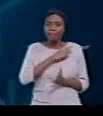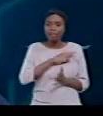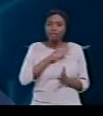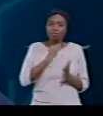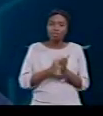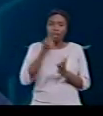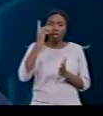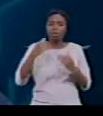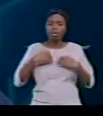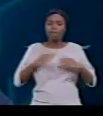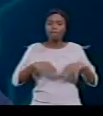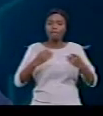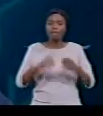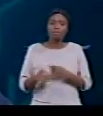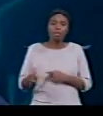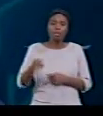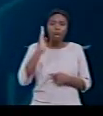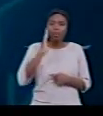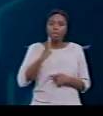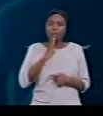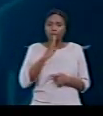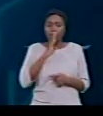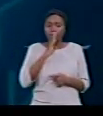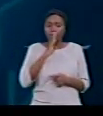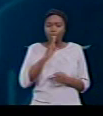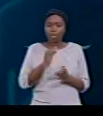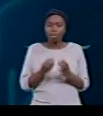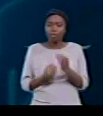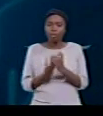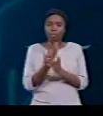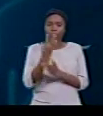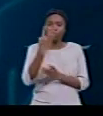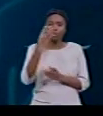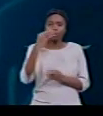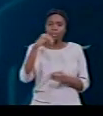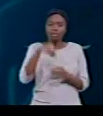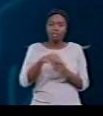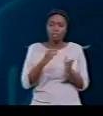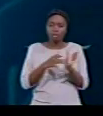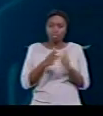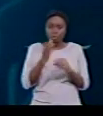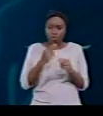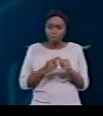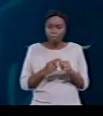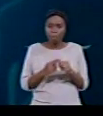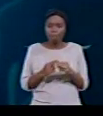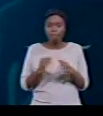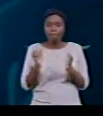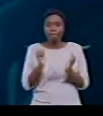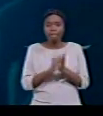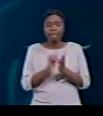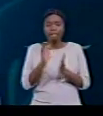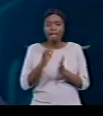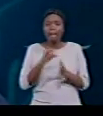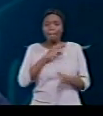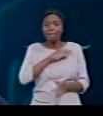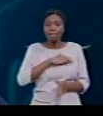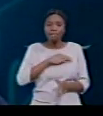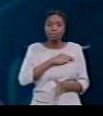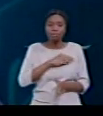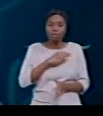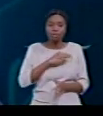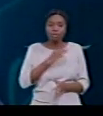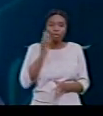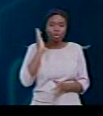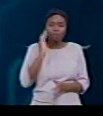them will grow, keep growing in leaps and bounds. Their ministry will touch the lives of